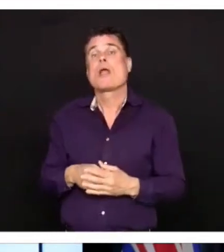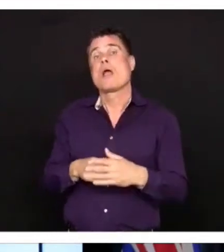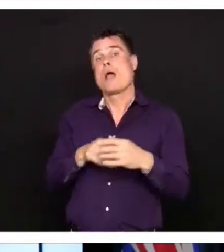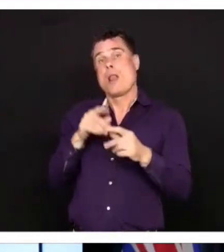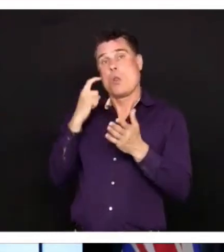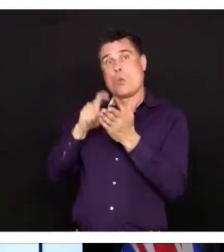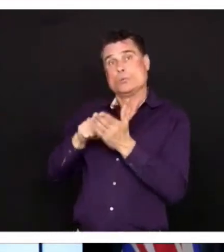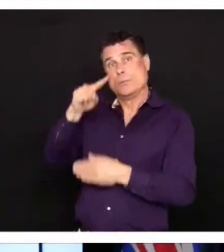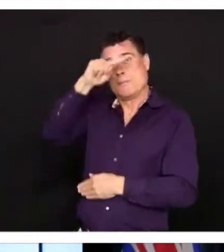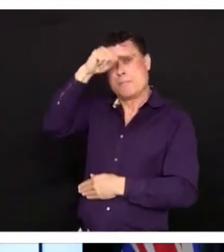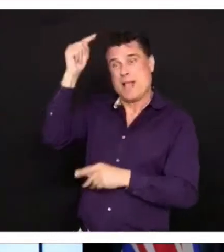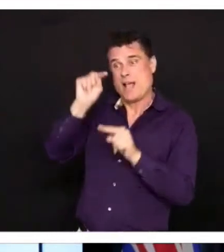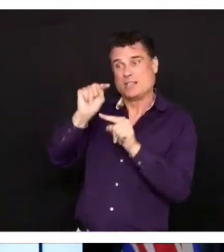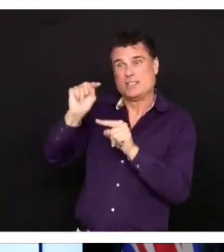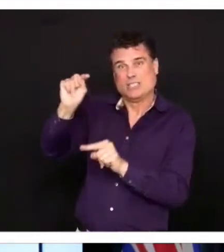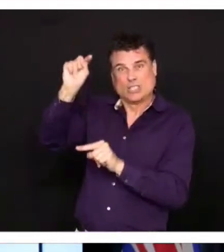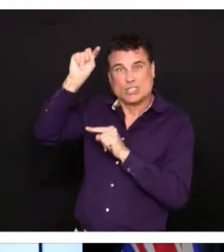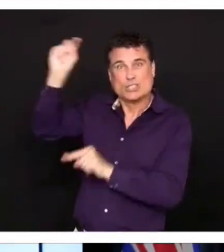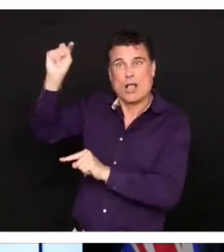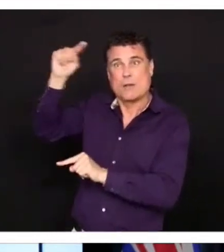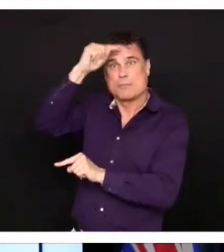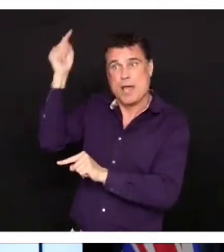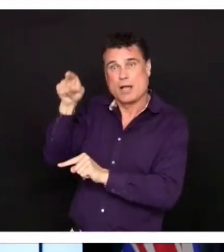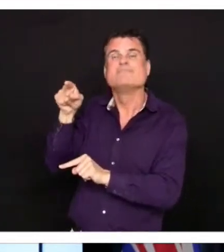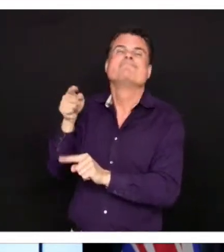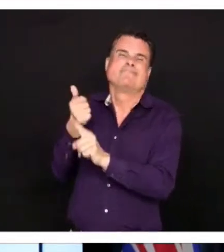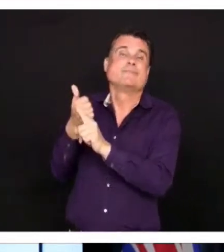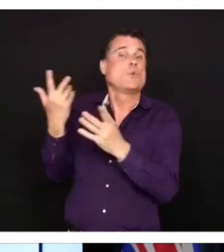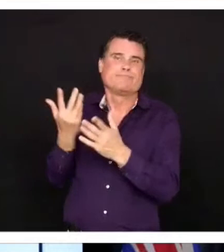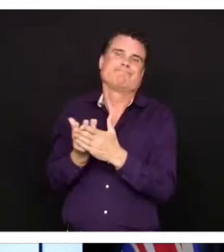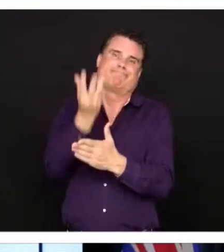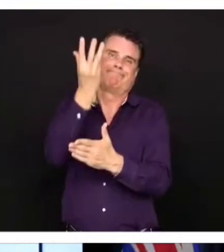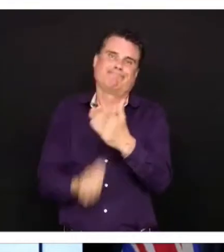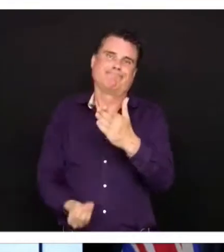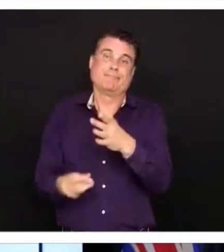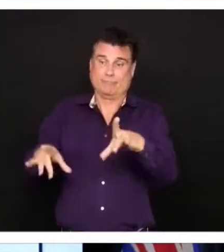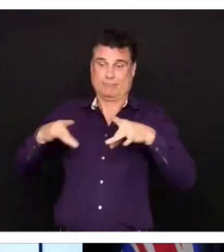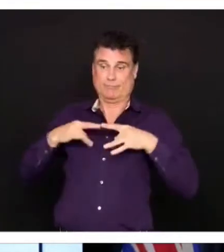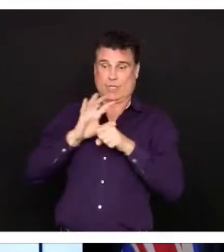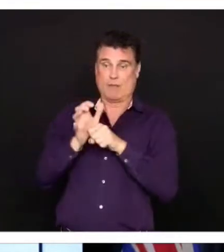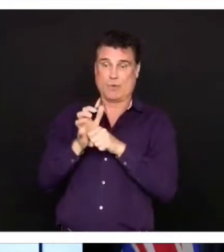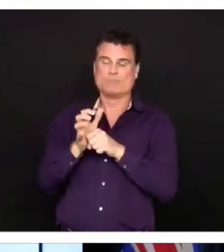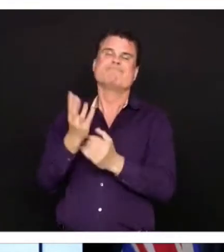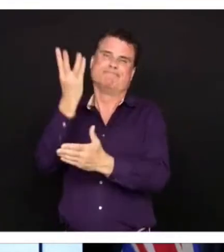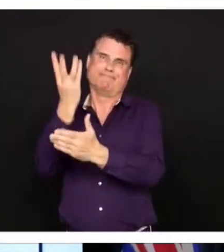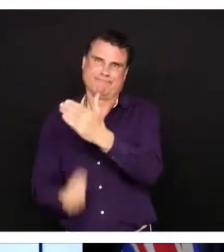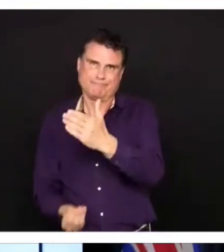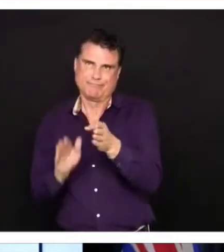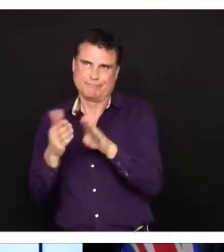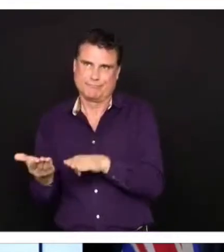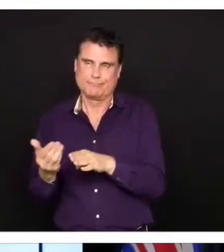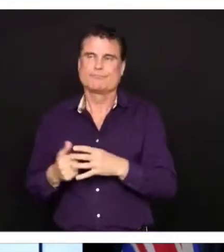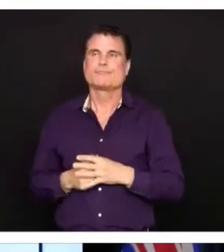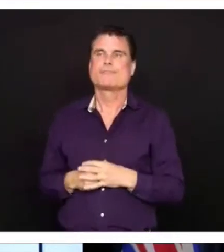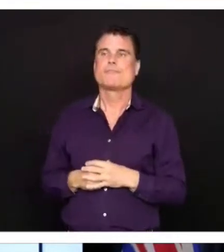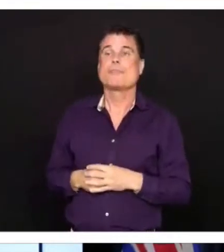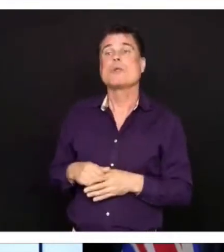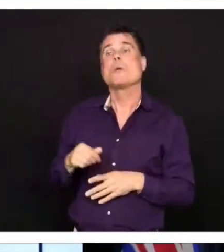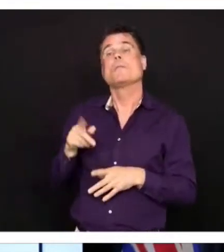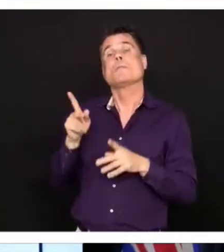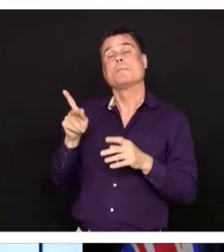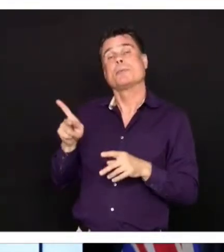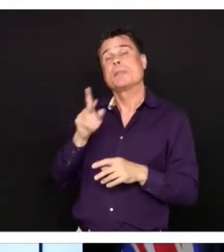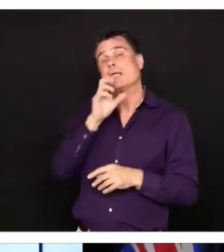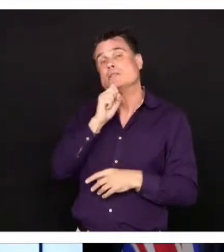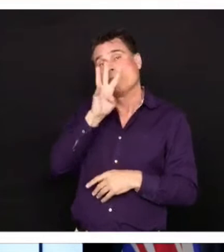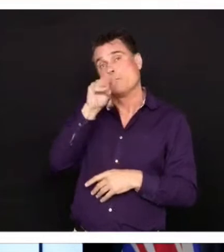but the majority of them have been people who have been in their 70s, 80s, and 90s, including somebody